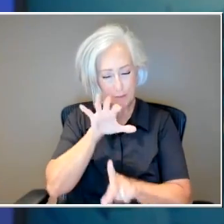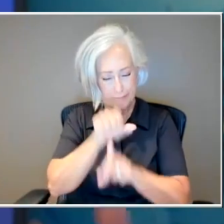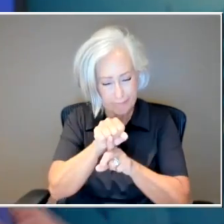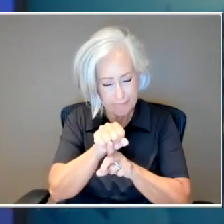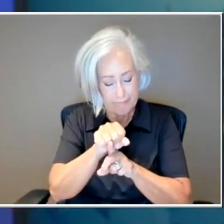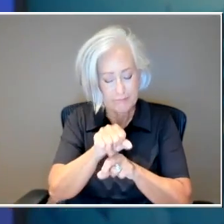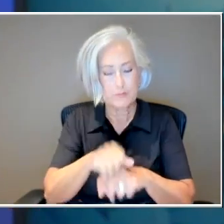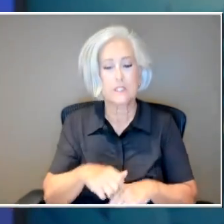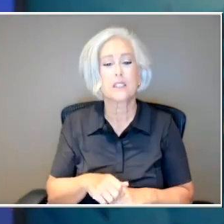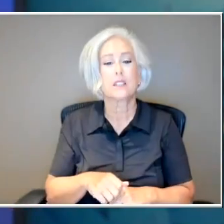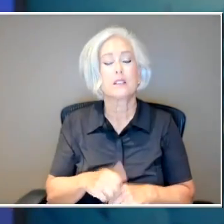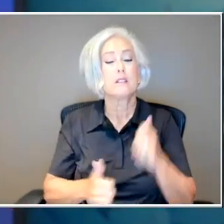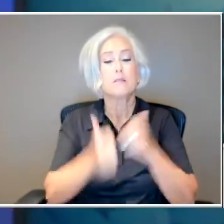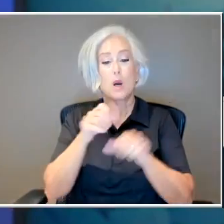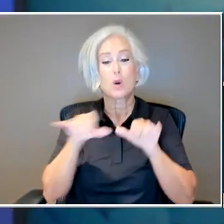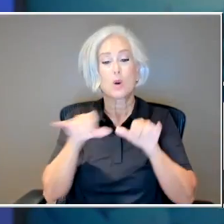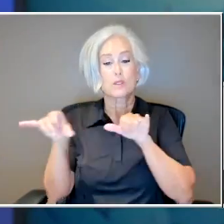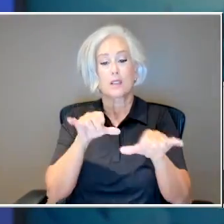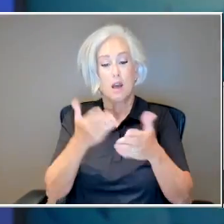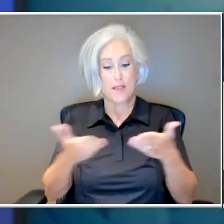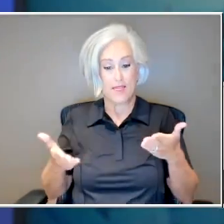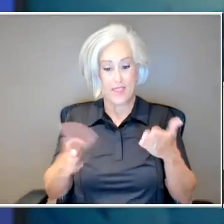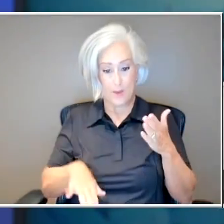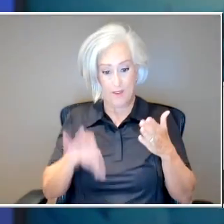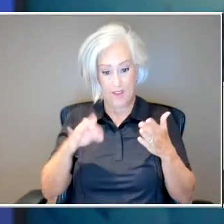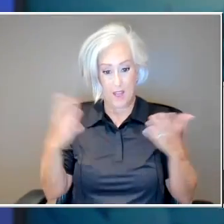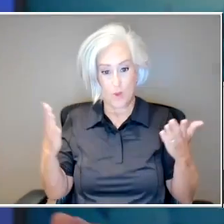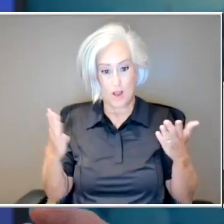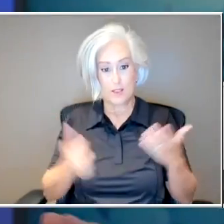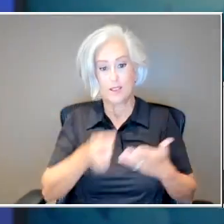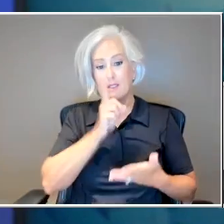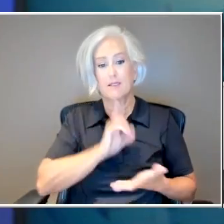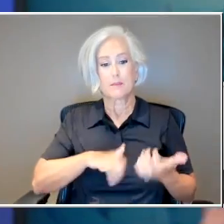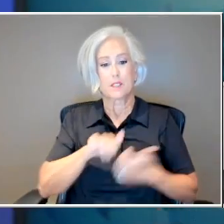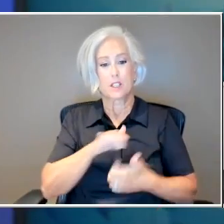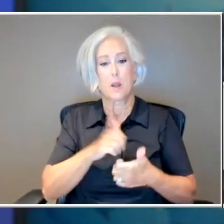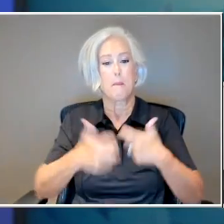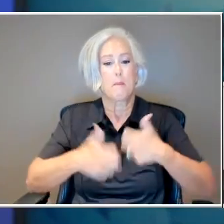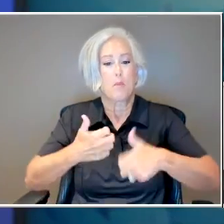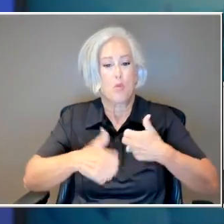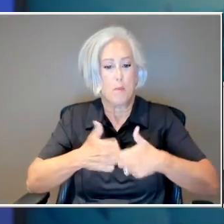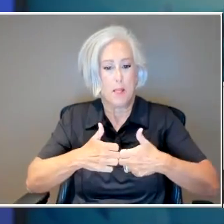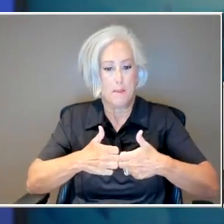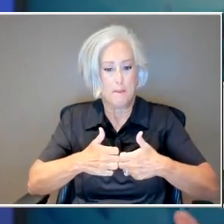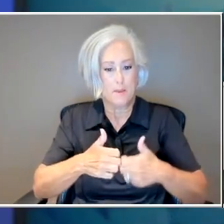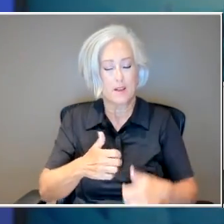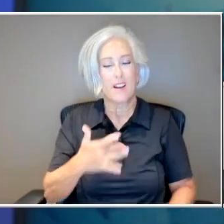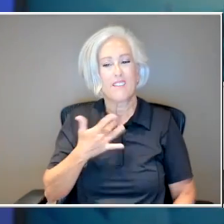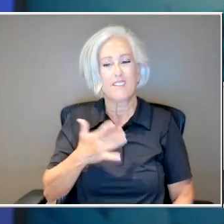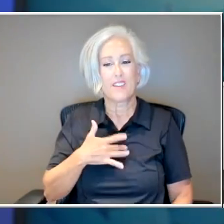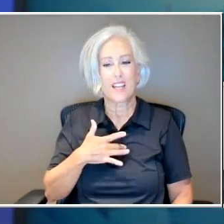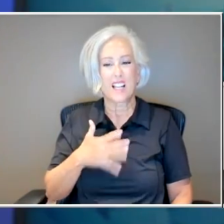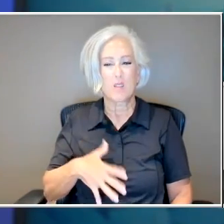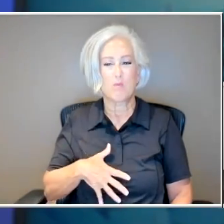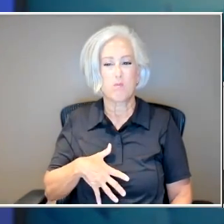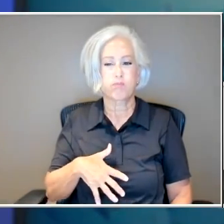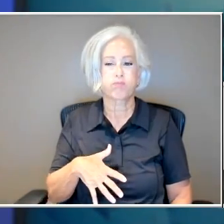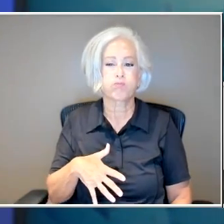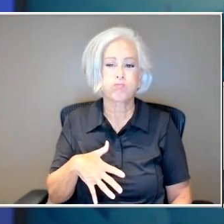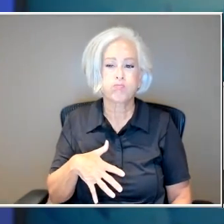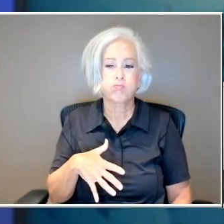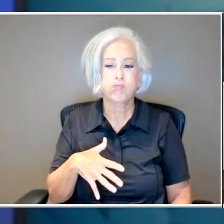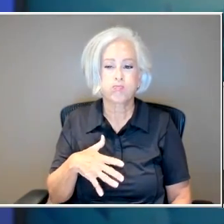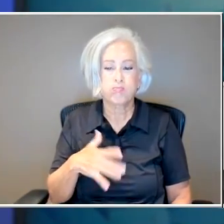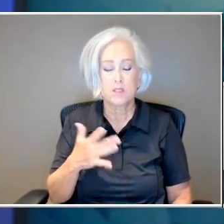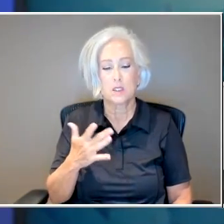most common findings are GI issues. And so bloating, sometimes pain, but mostly